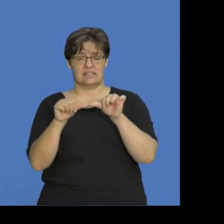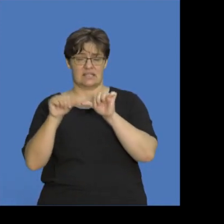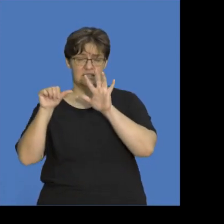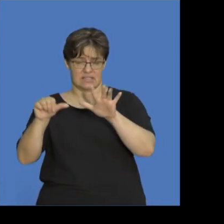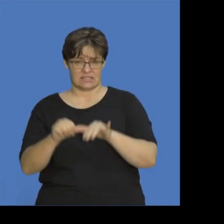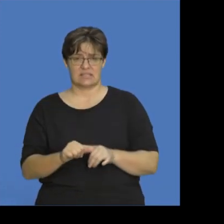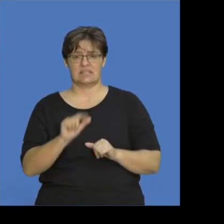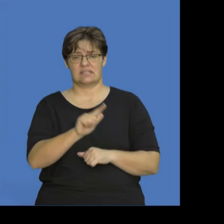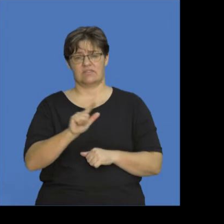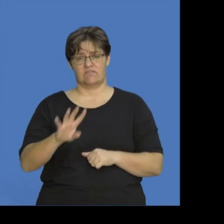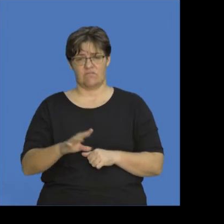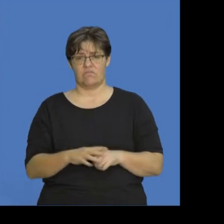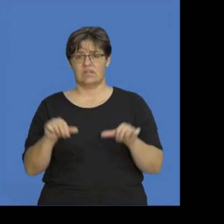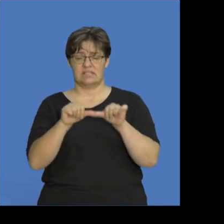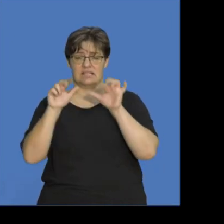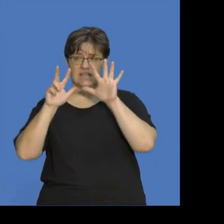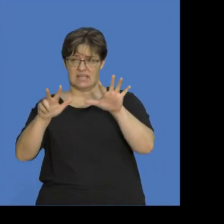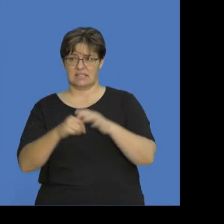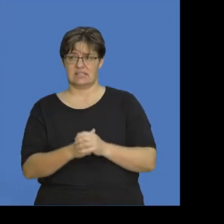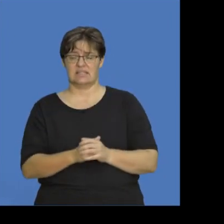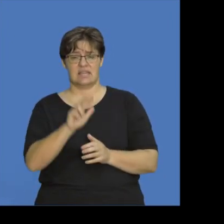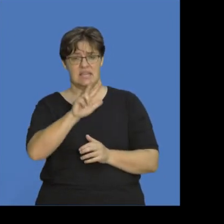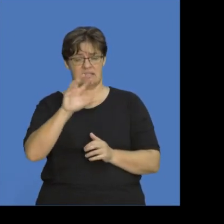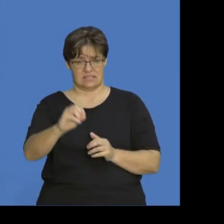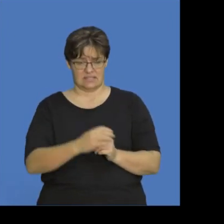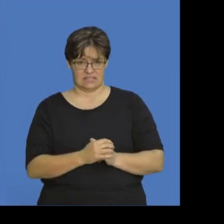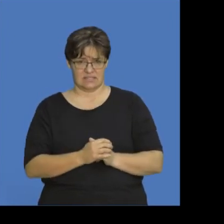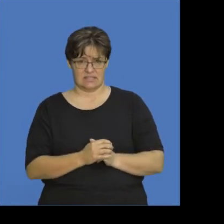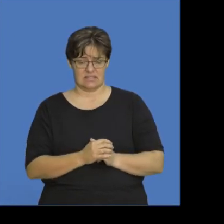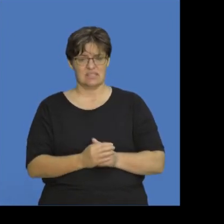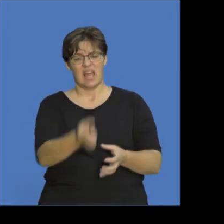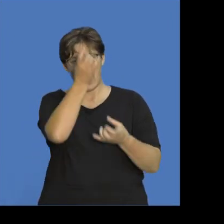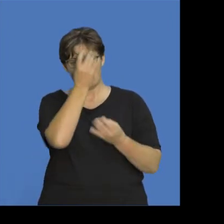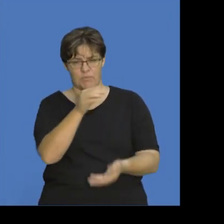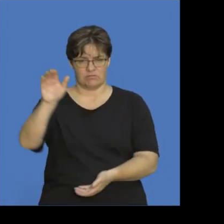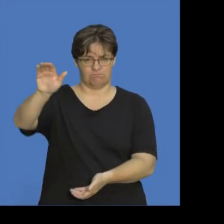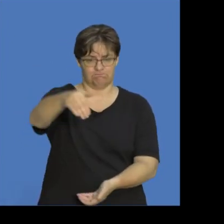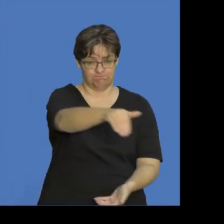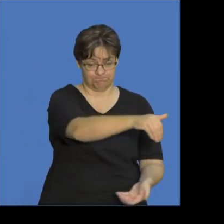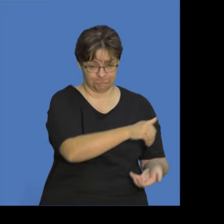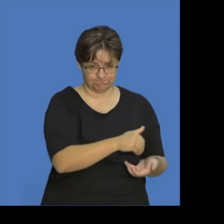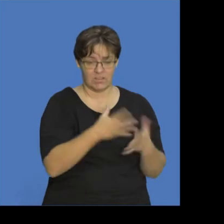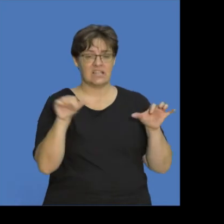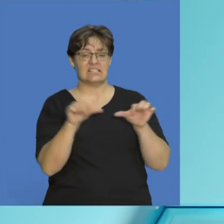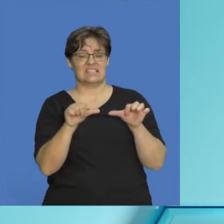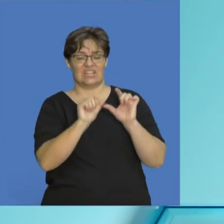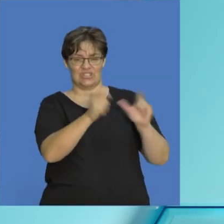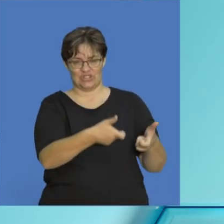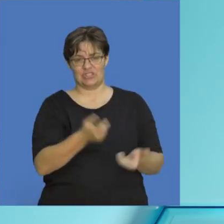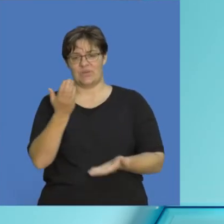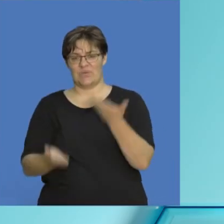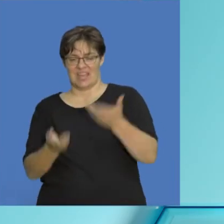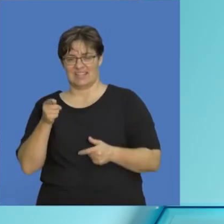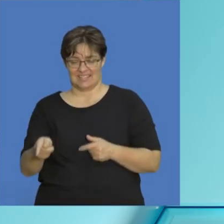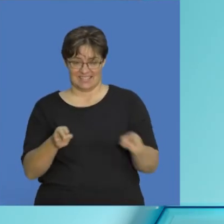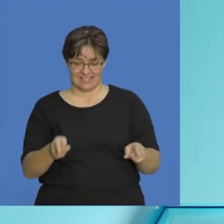size, 88, size 6, 74, size 8, 80. So this is the data collected of